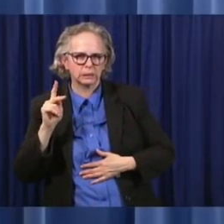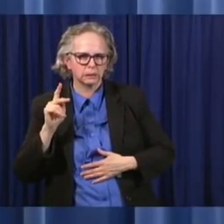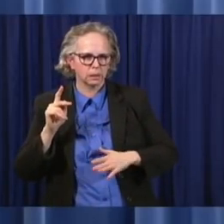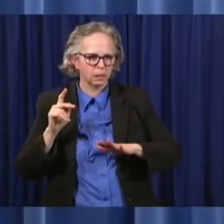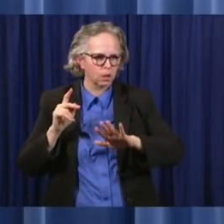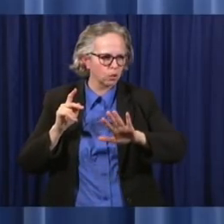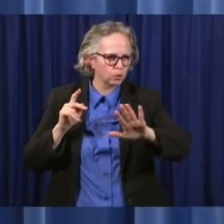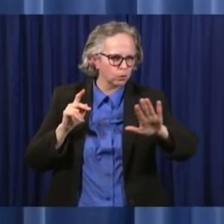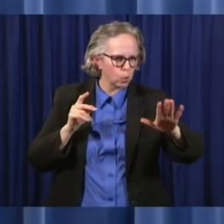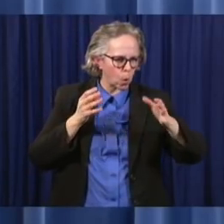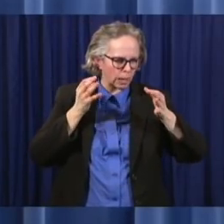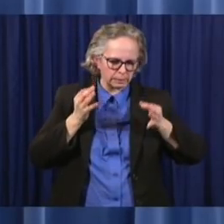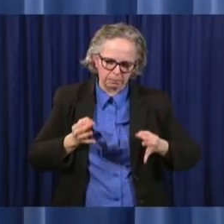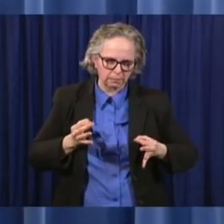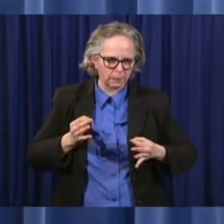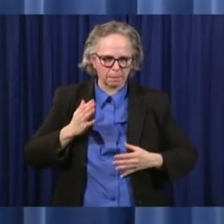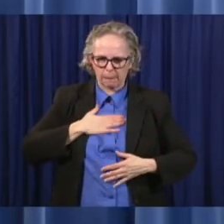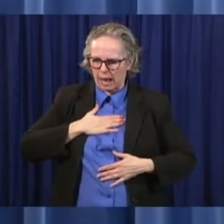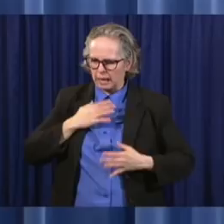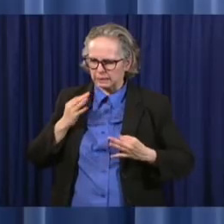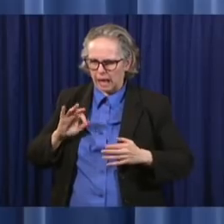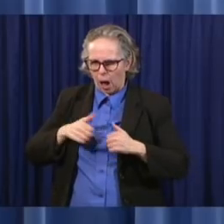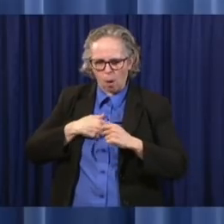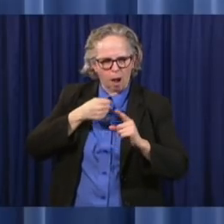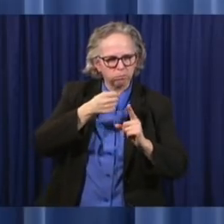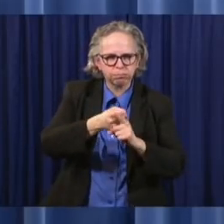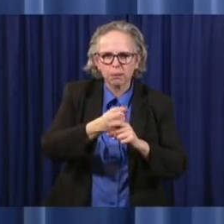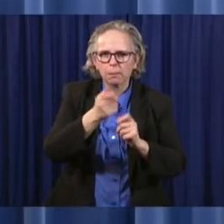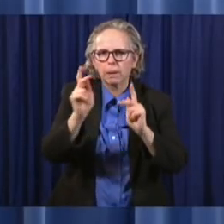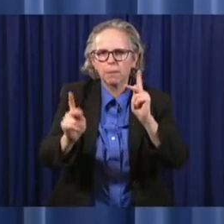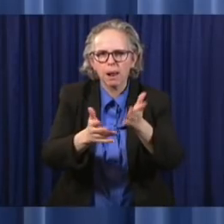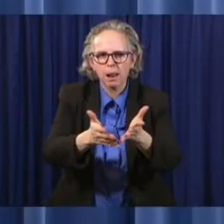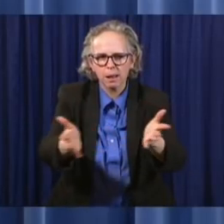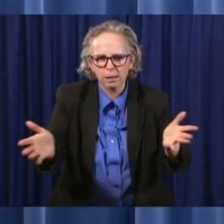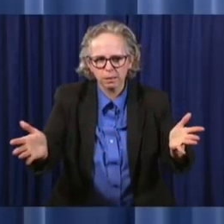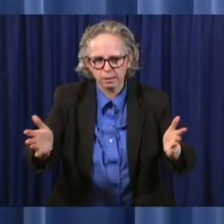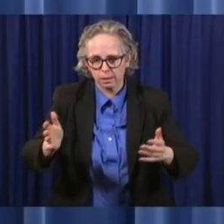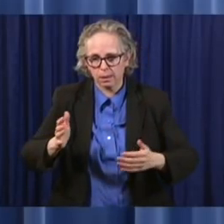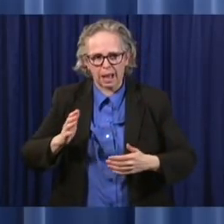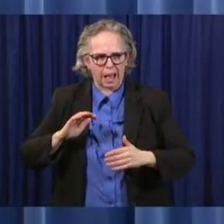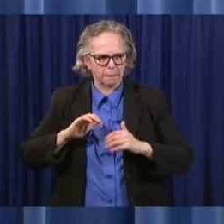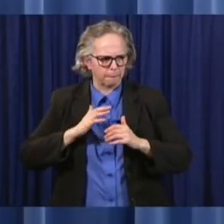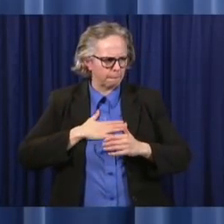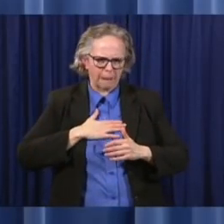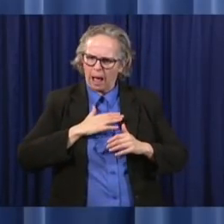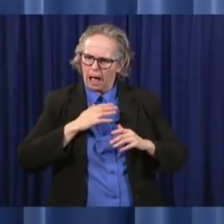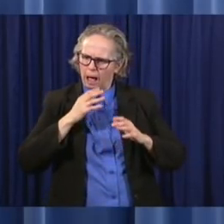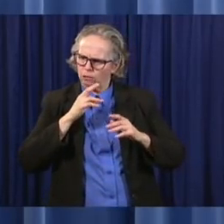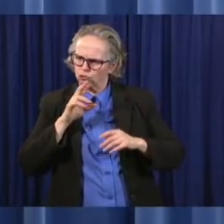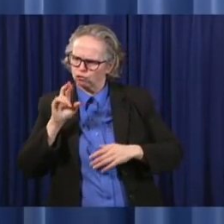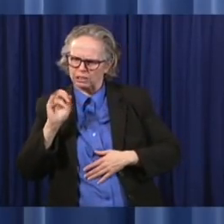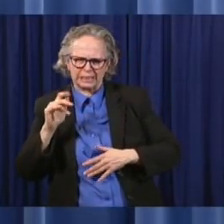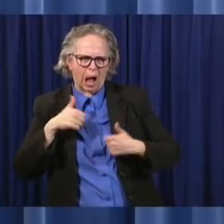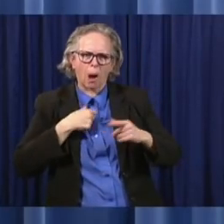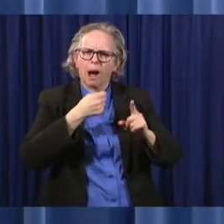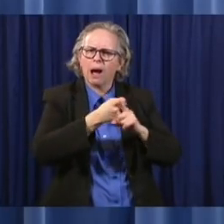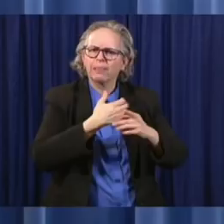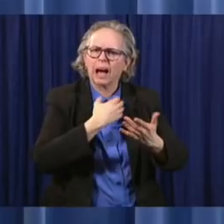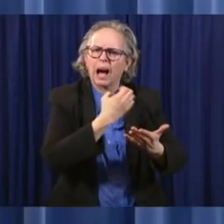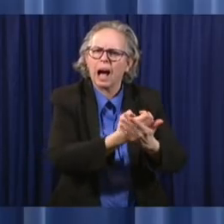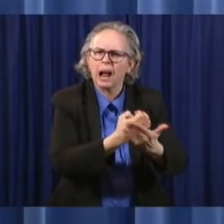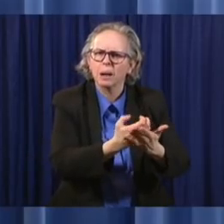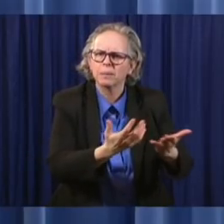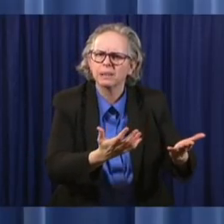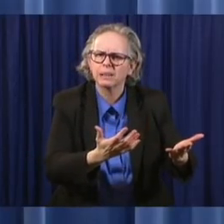to come back economically, but it's also going to involve, really impact our ability to keep as many of